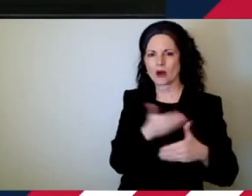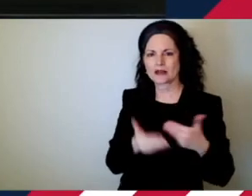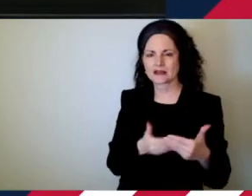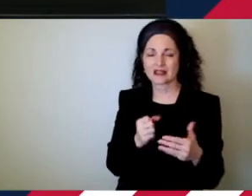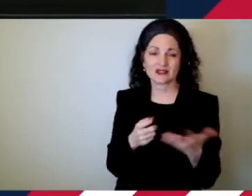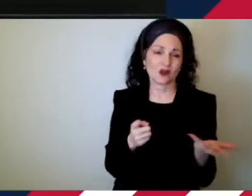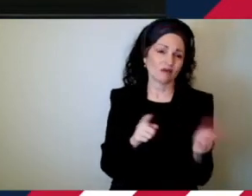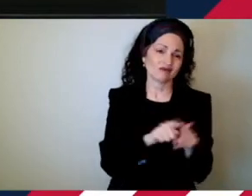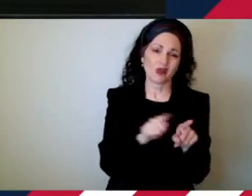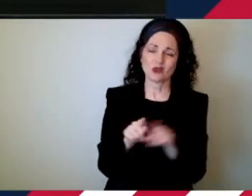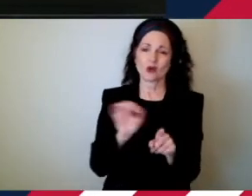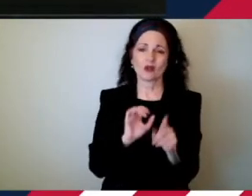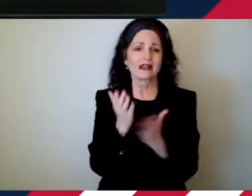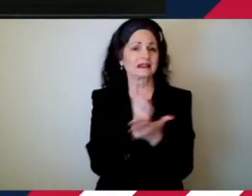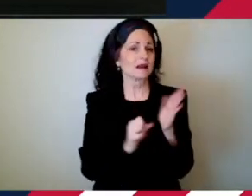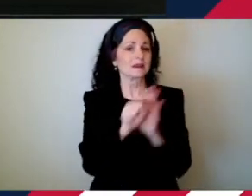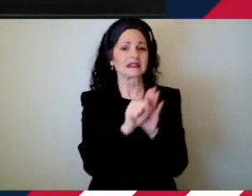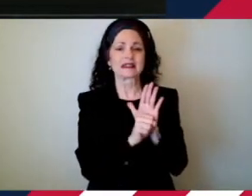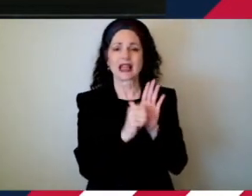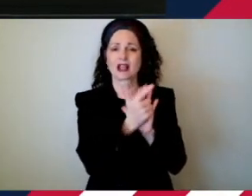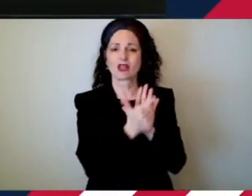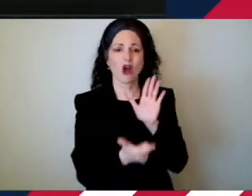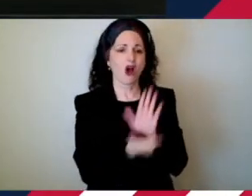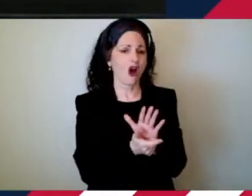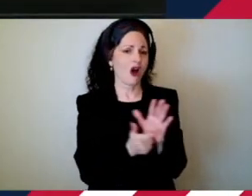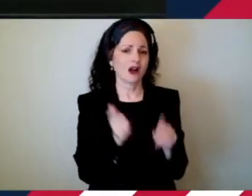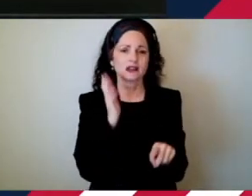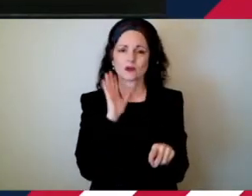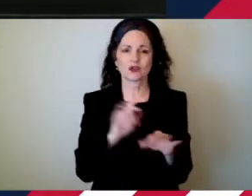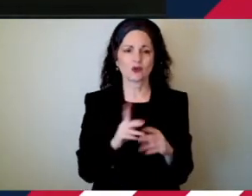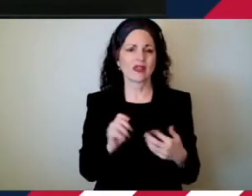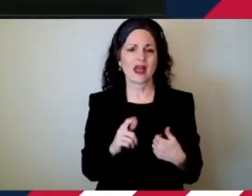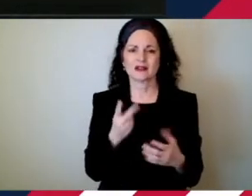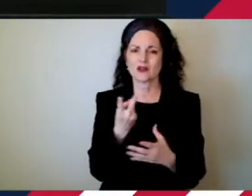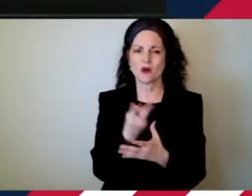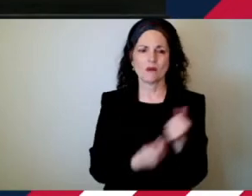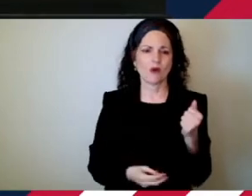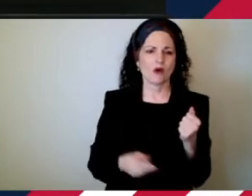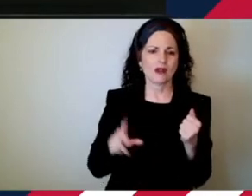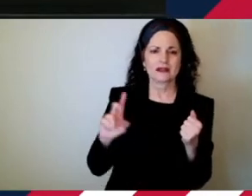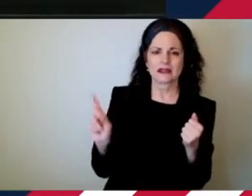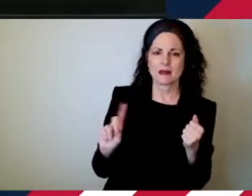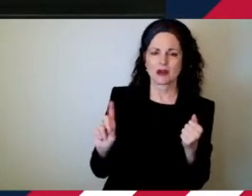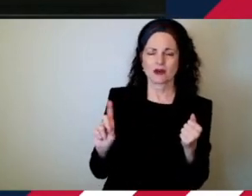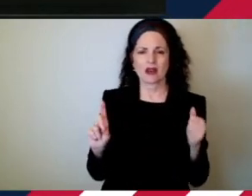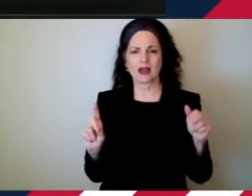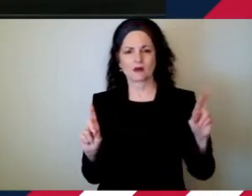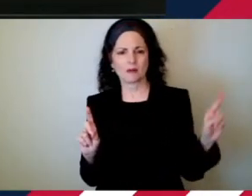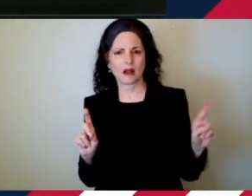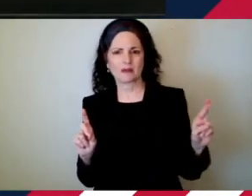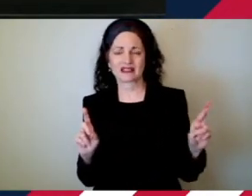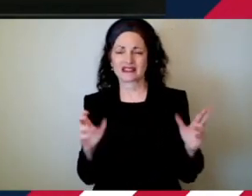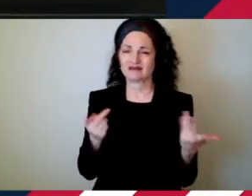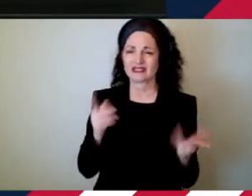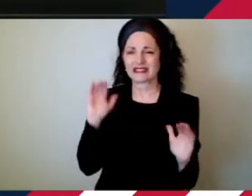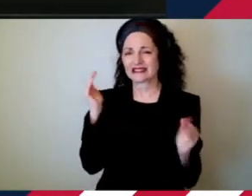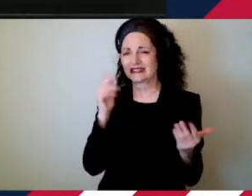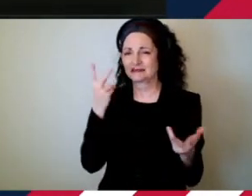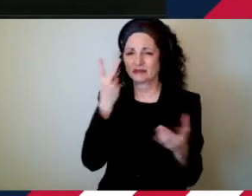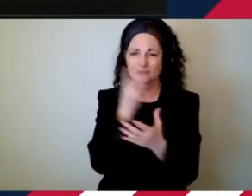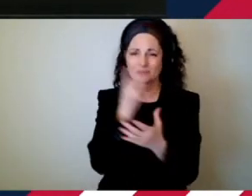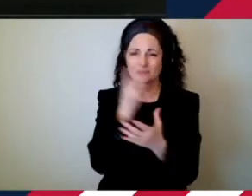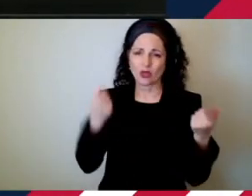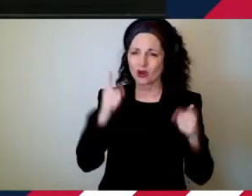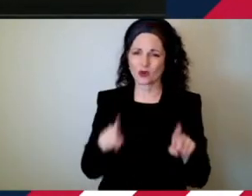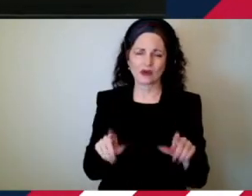way. That's just not an approach our charter should mandate. And for these reasons, and as a Biden appointee on the committee, I'm voting